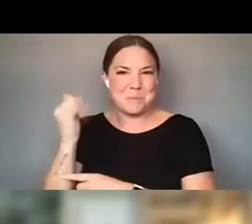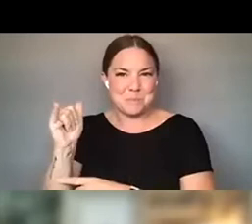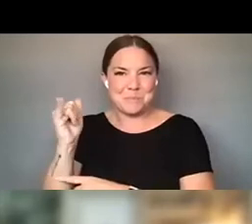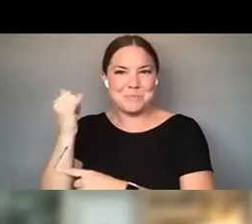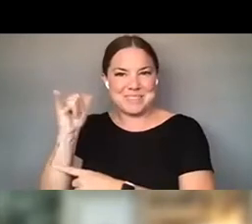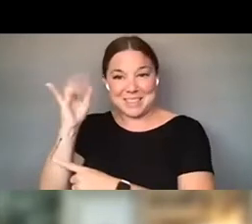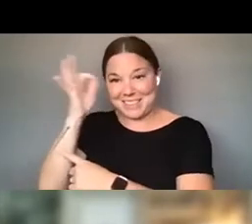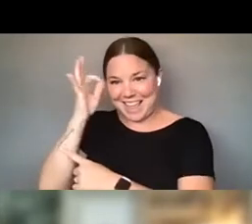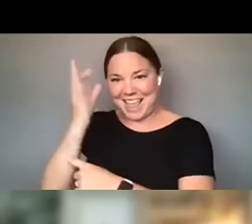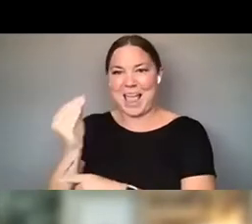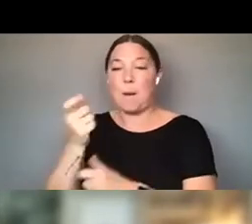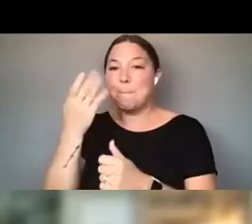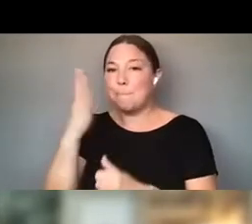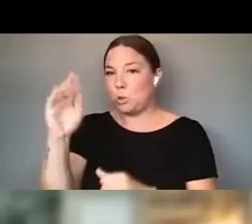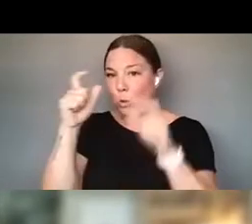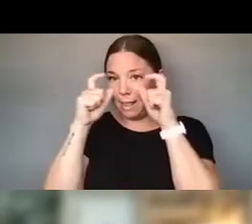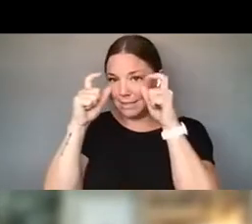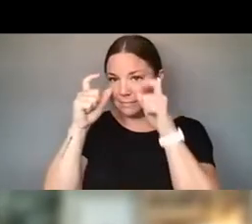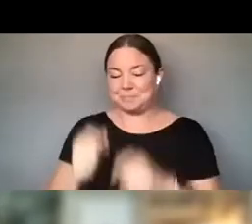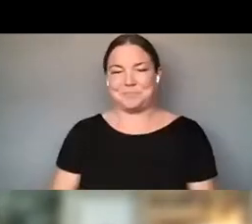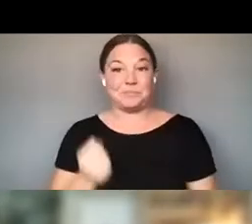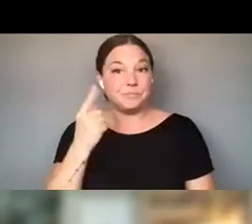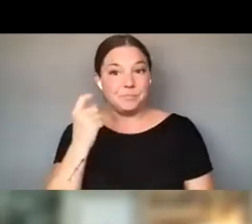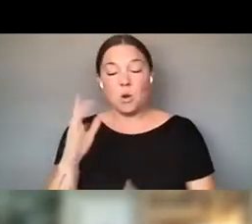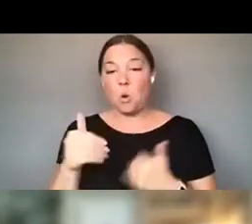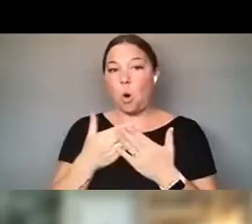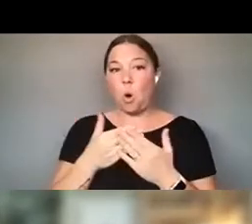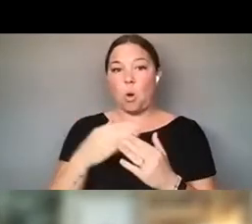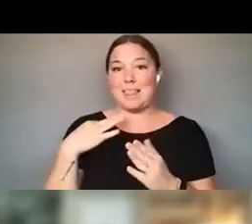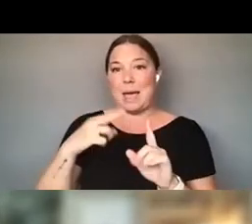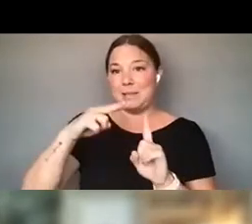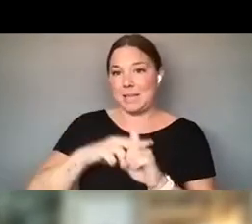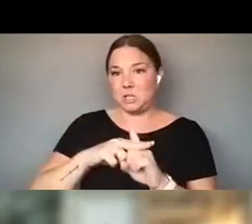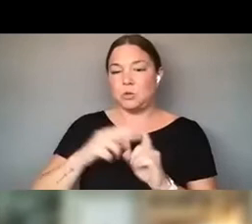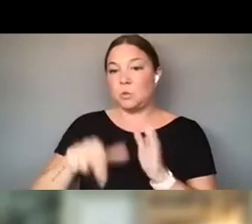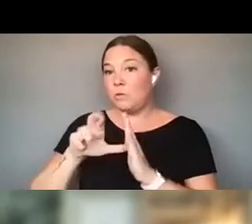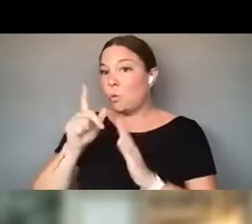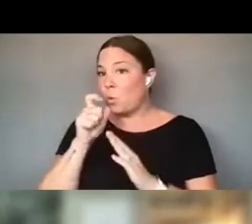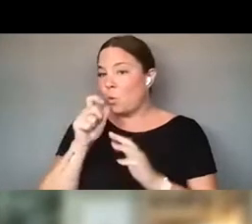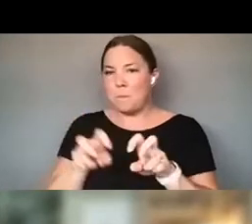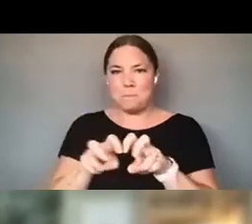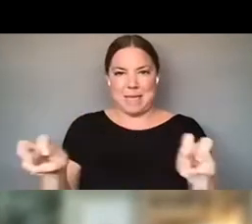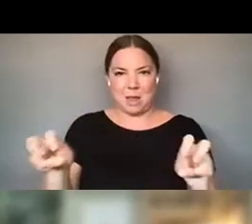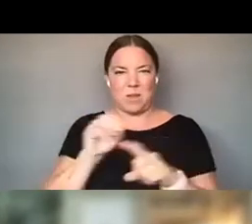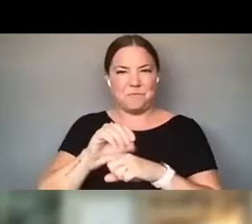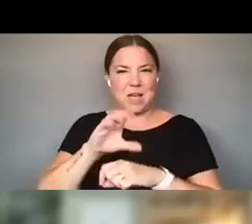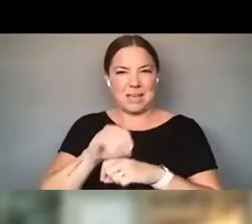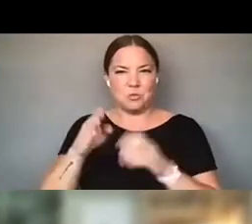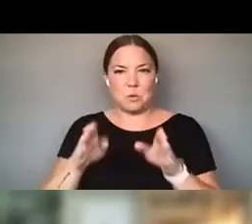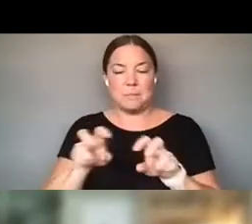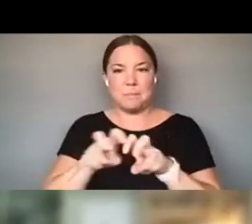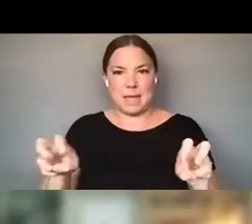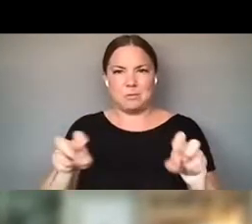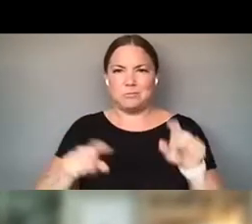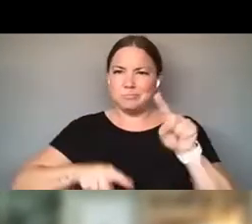So, all applications are reviewed by advisory panels made up of diverse groups of citizens from across the